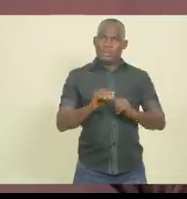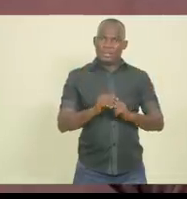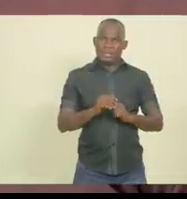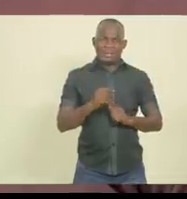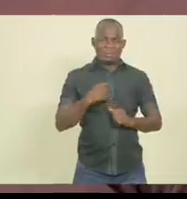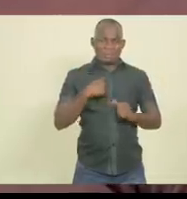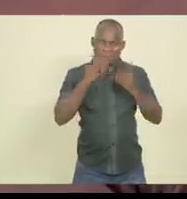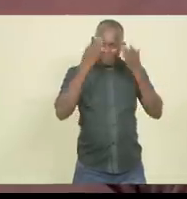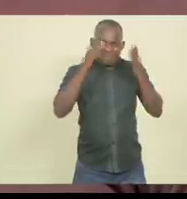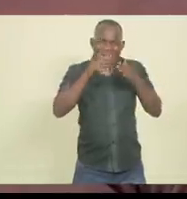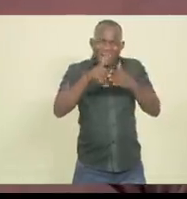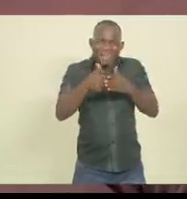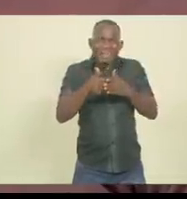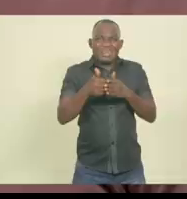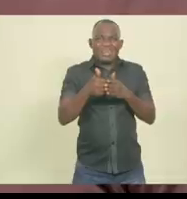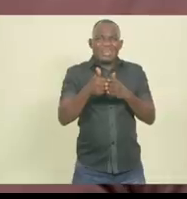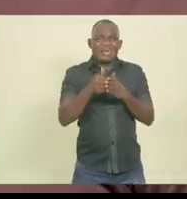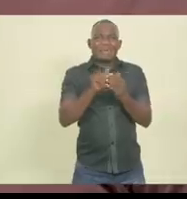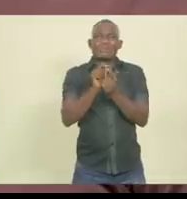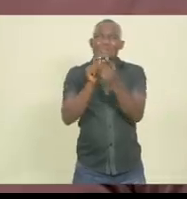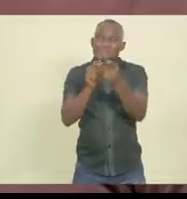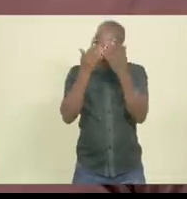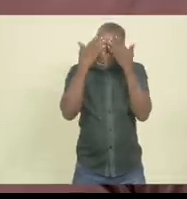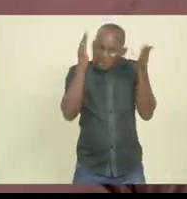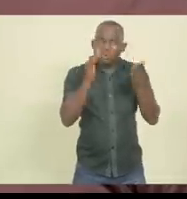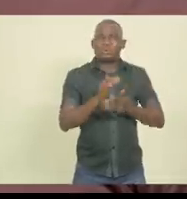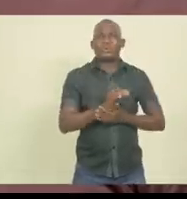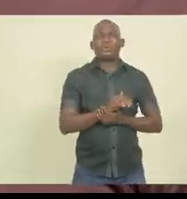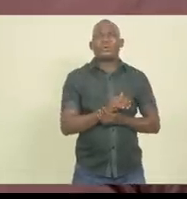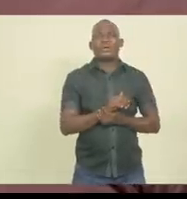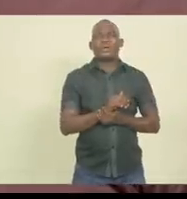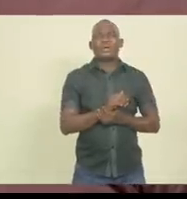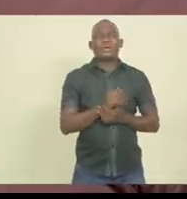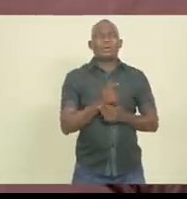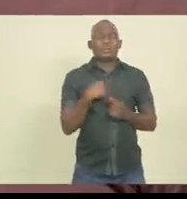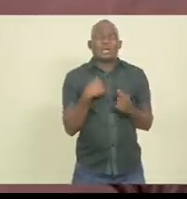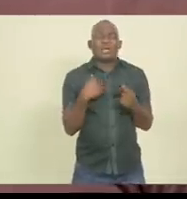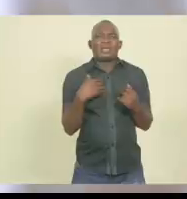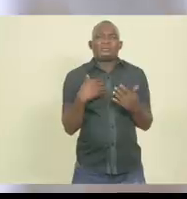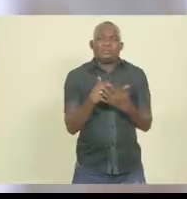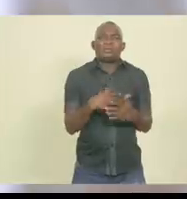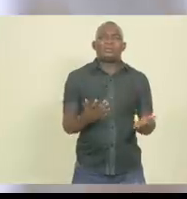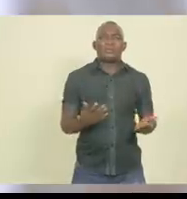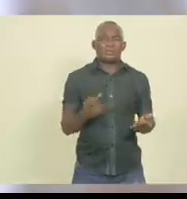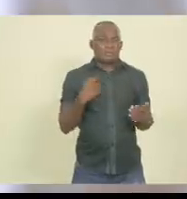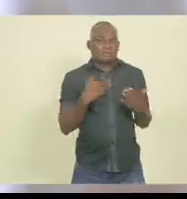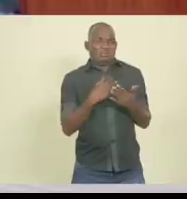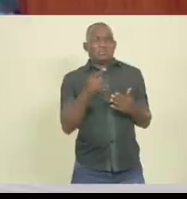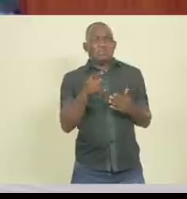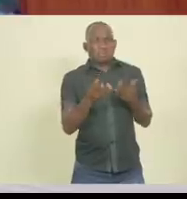I just didn't know how to face you after standing you up. I was scared you will... Scared I